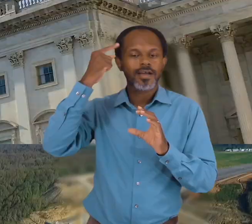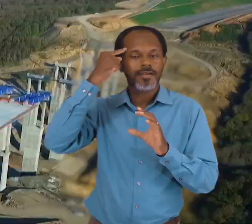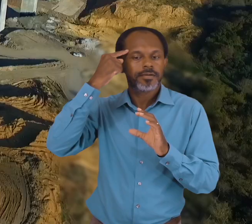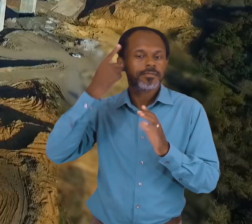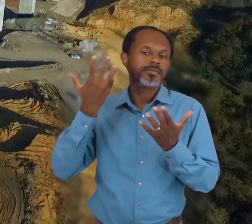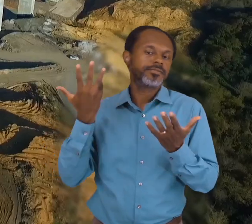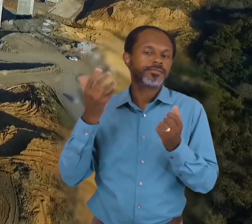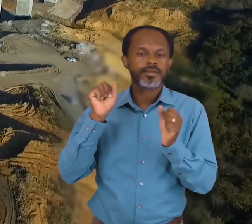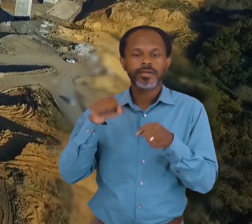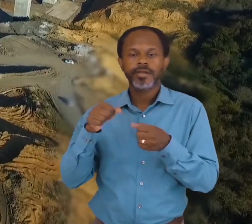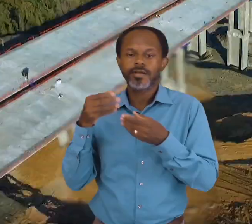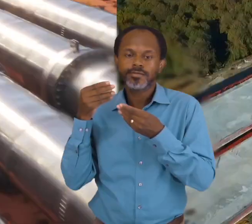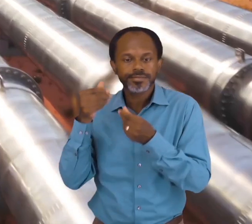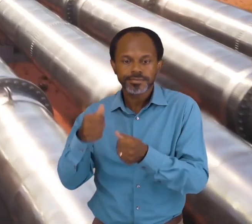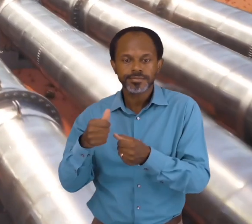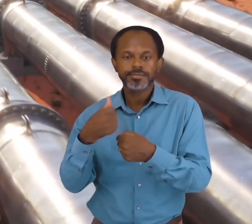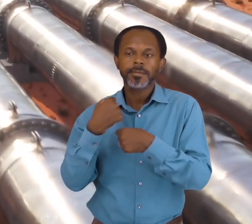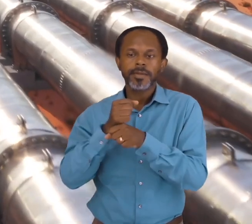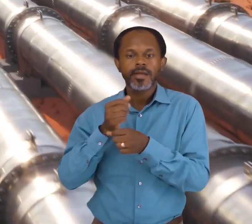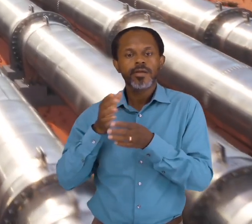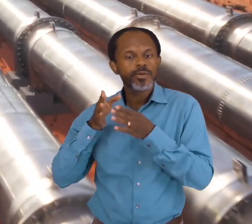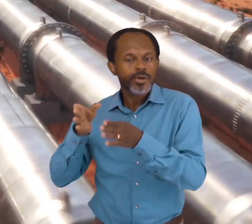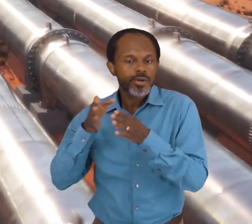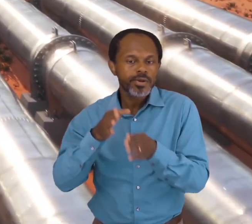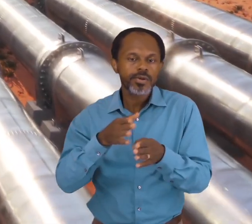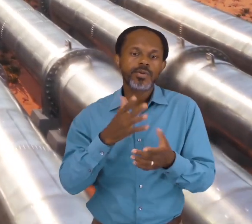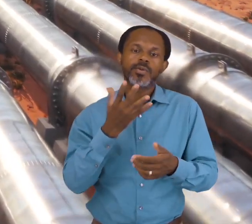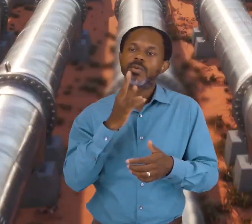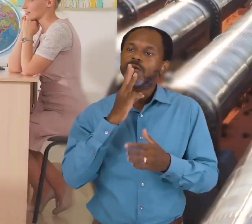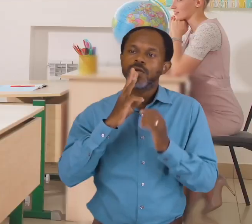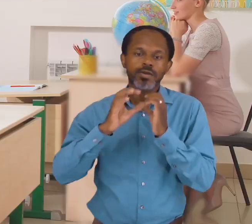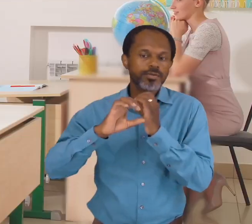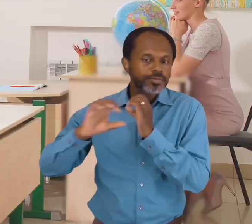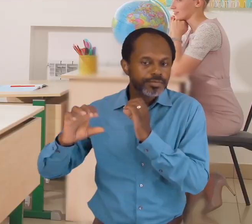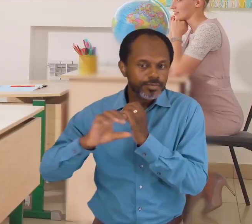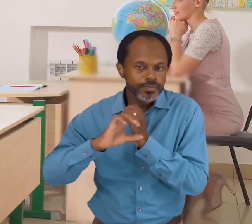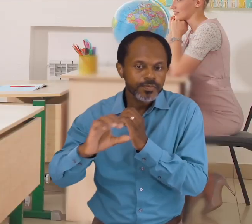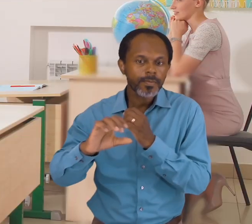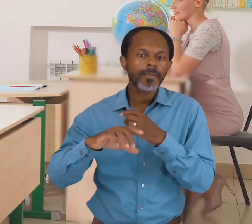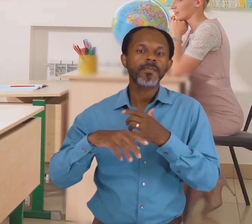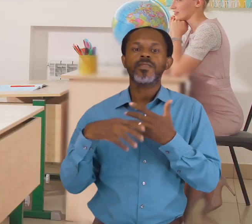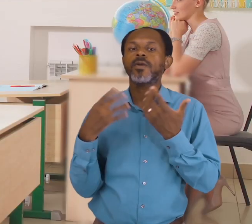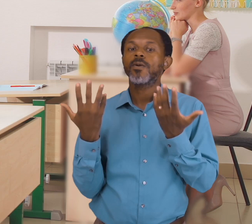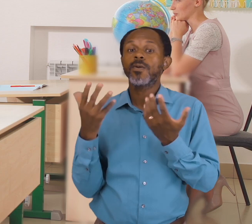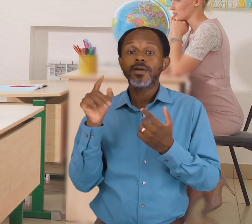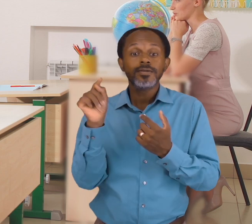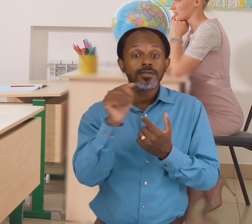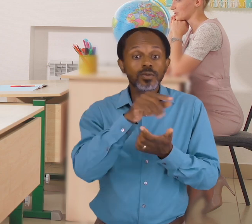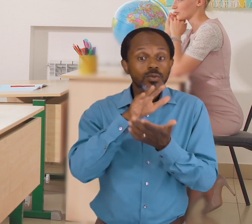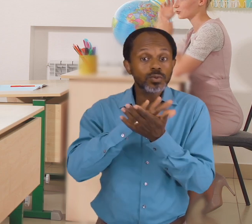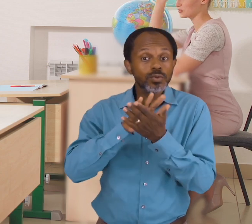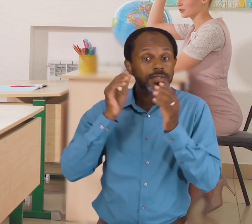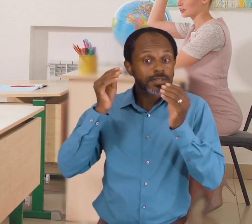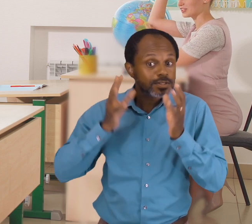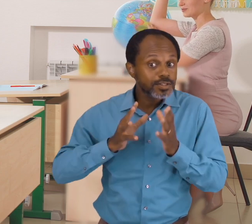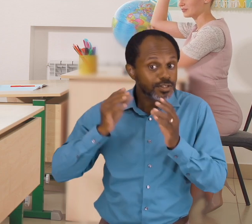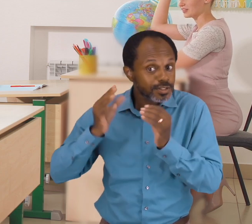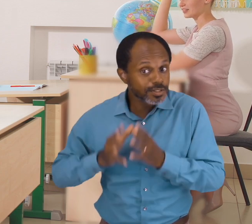like new roads, water lines, or even to pay your public school teacher.